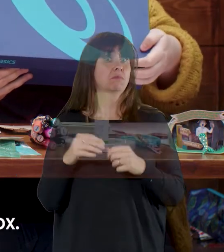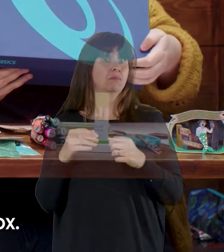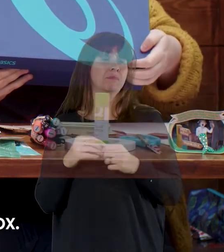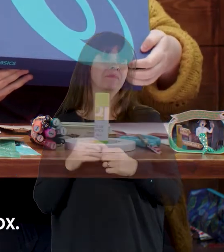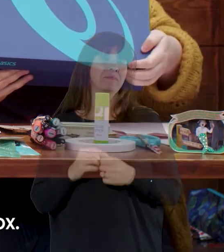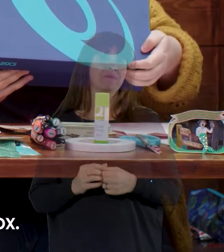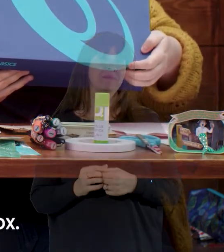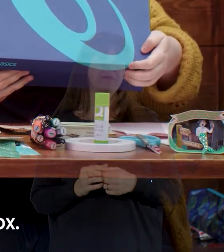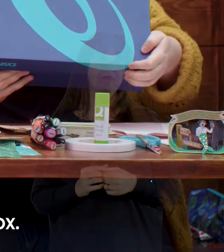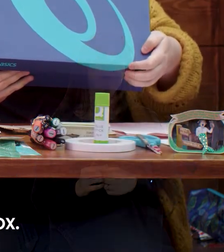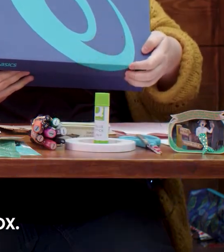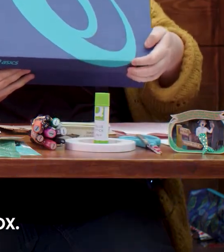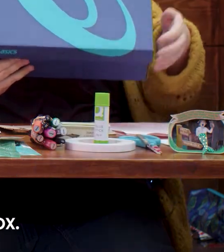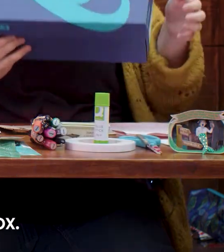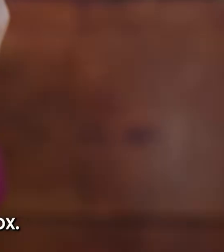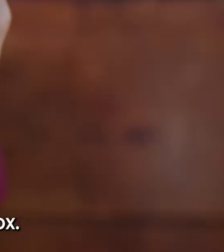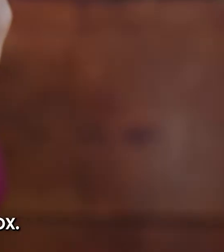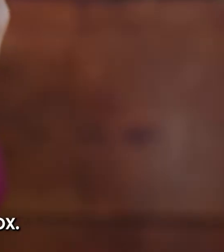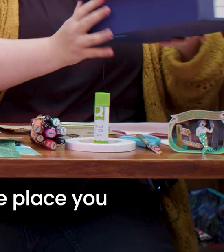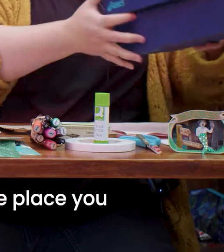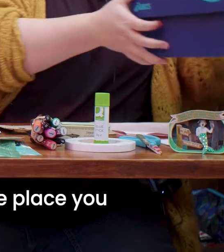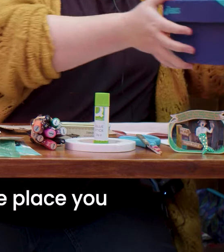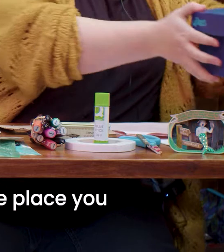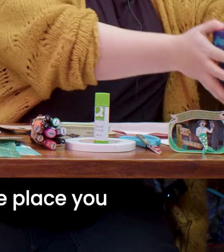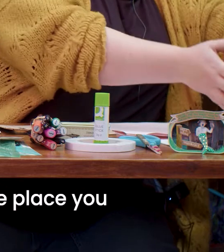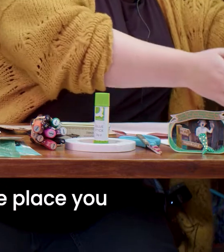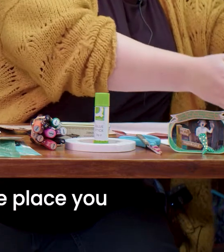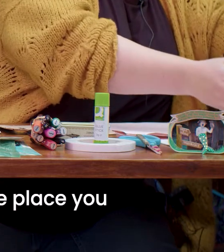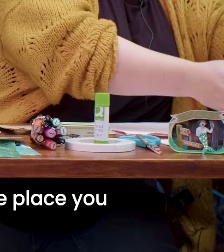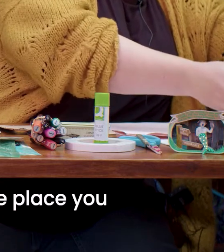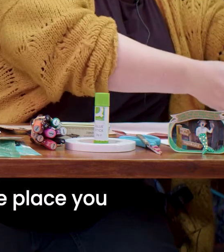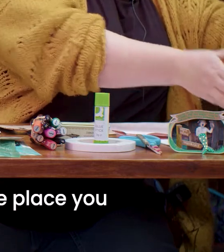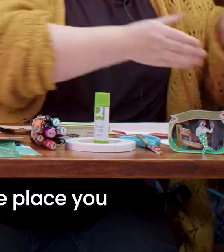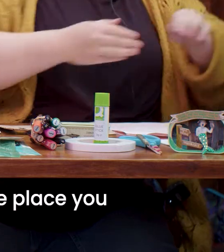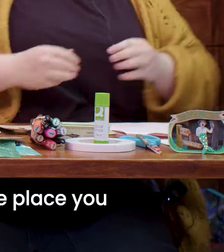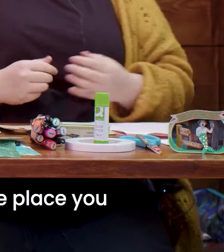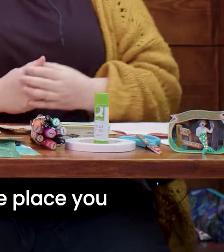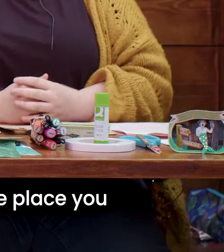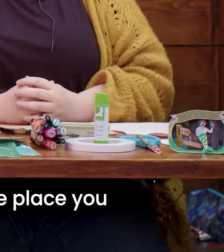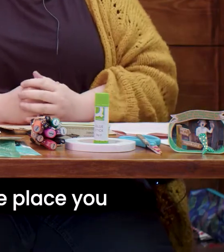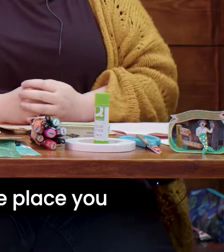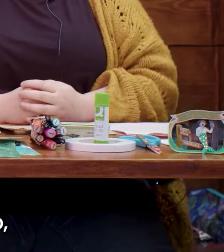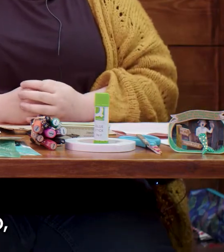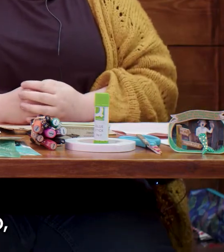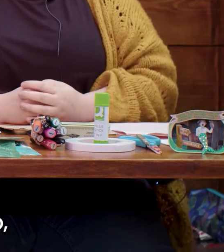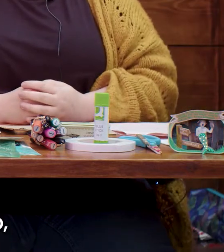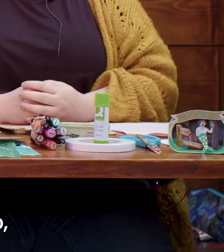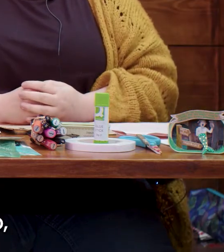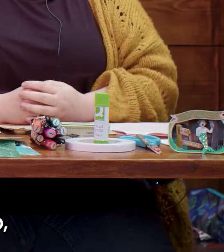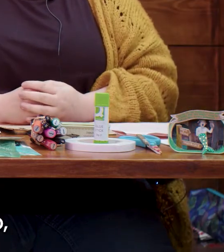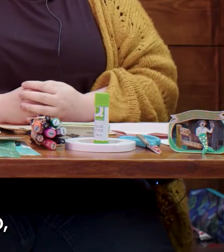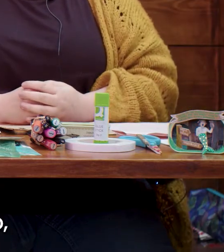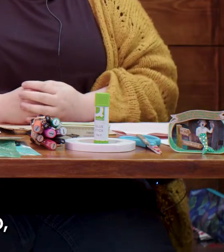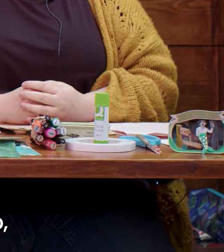Or something as small as a matchbox. It might be nice if your container is linked to the place you've chosen, maybe a